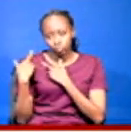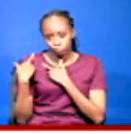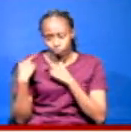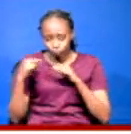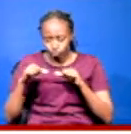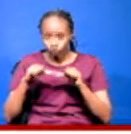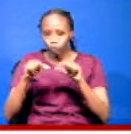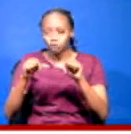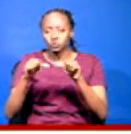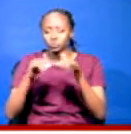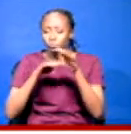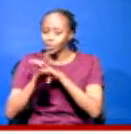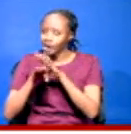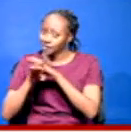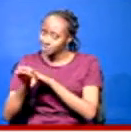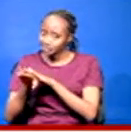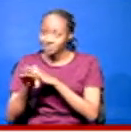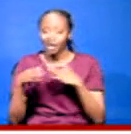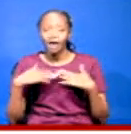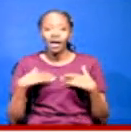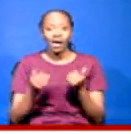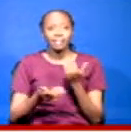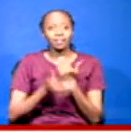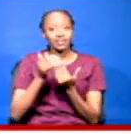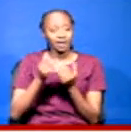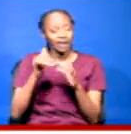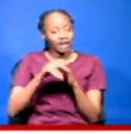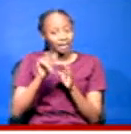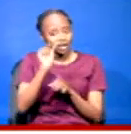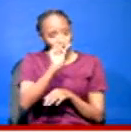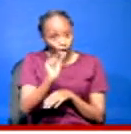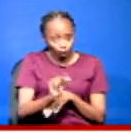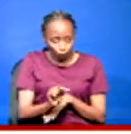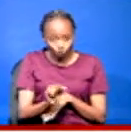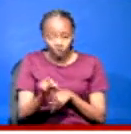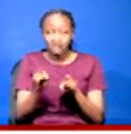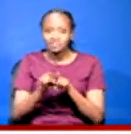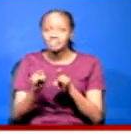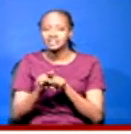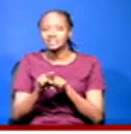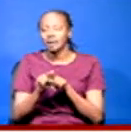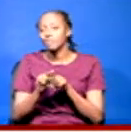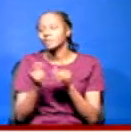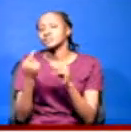to healthcare in our local and our more remote communities.